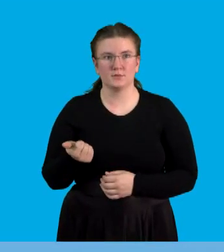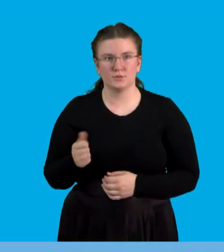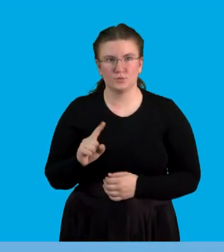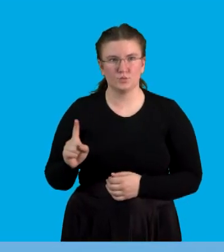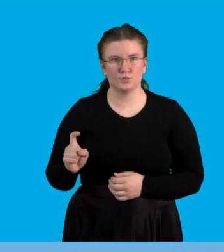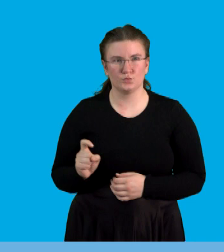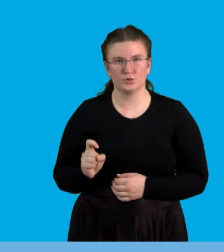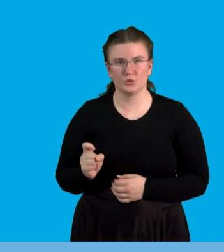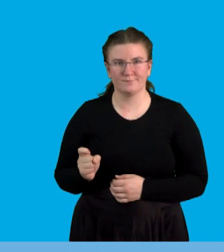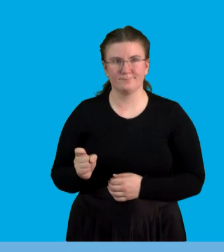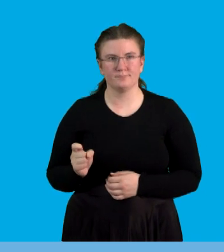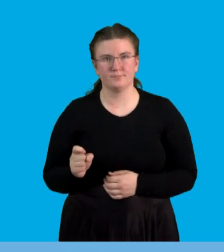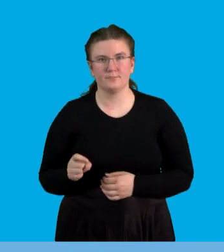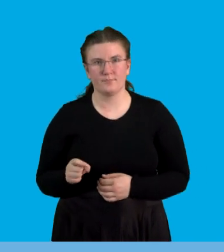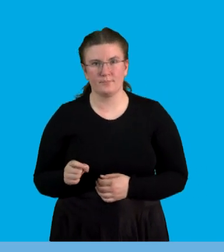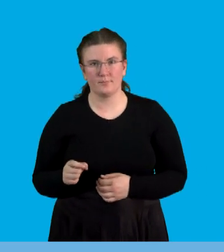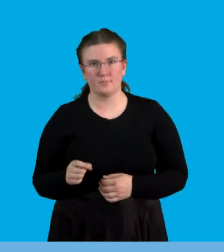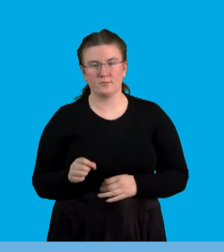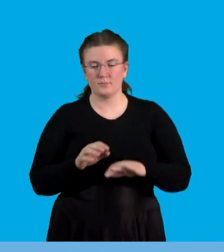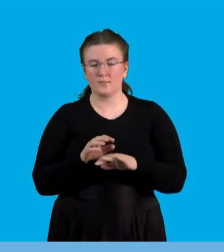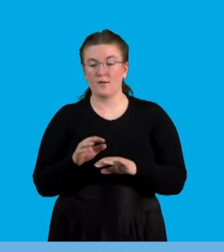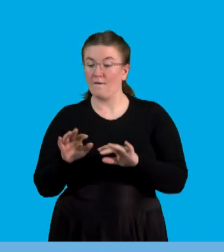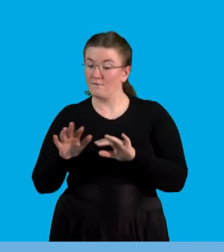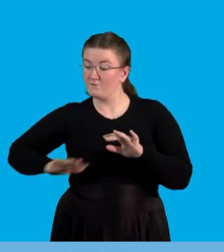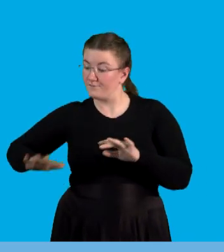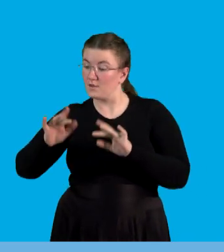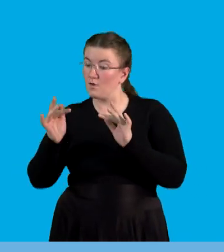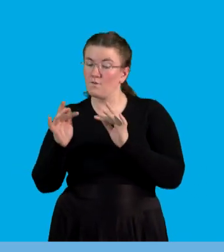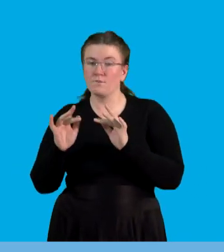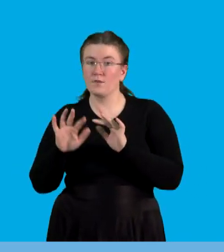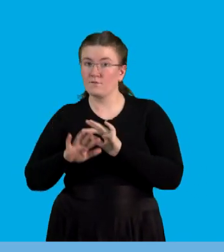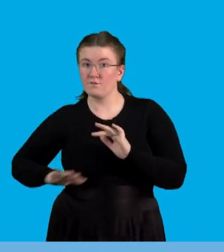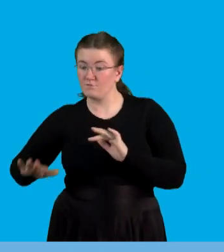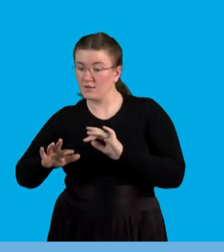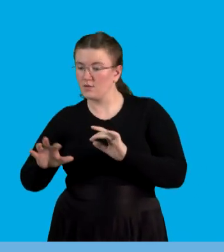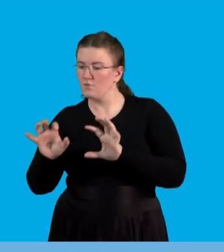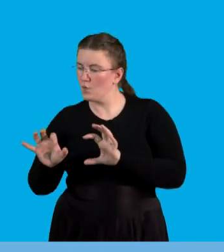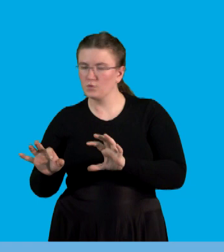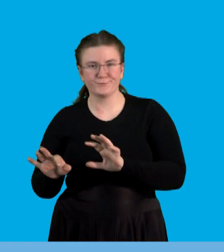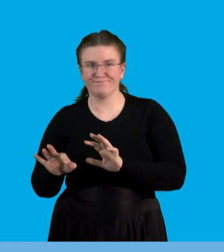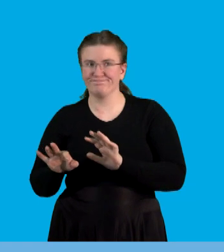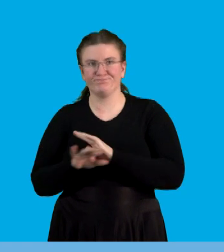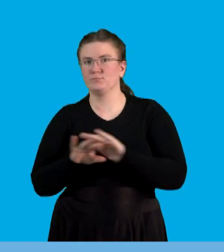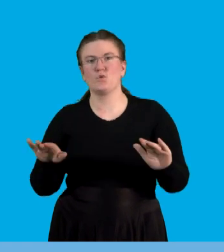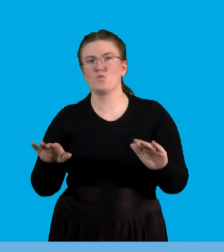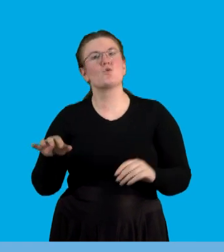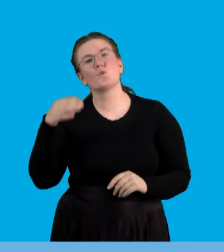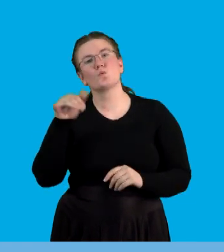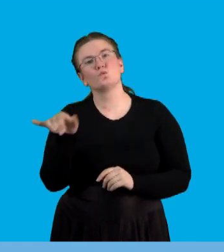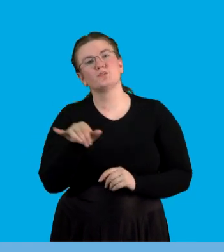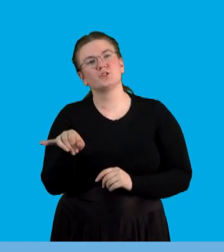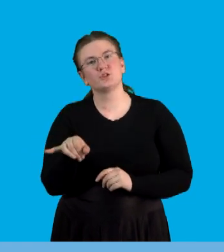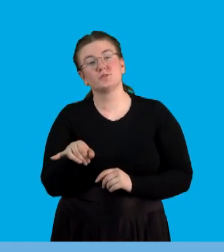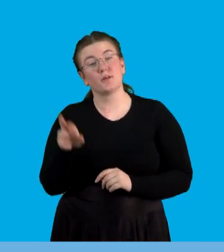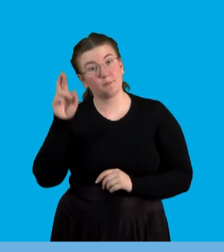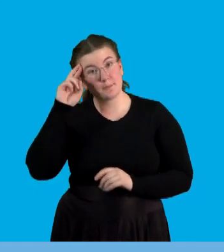Next question. Which one of the following is not a field force? Remember, field forces,